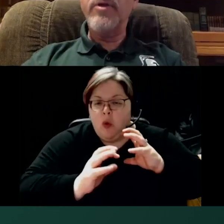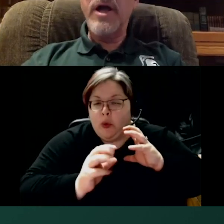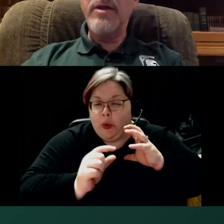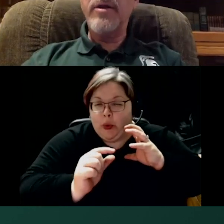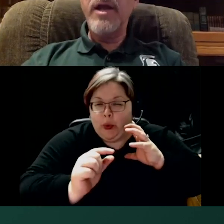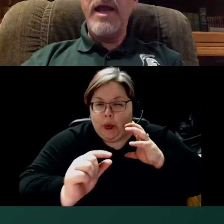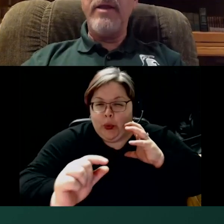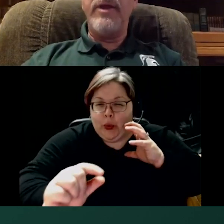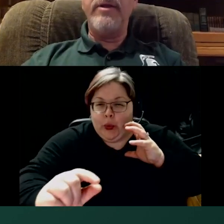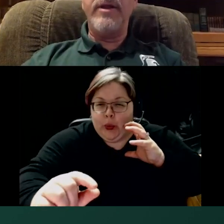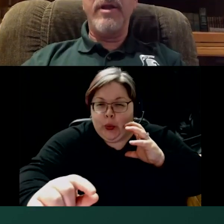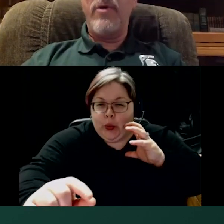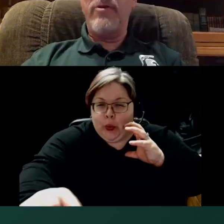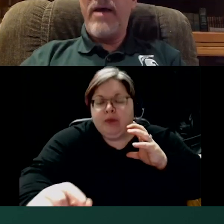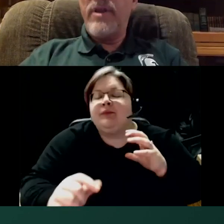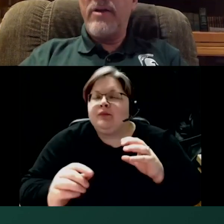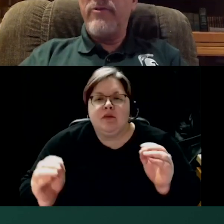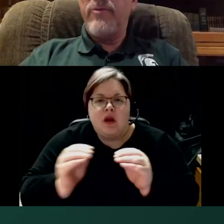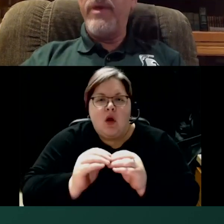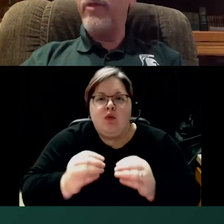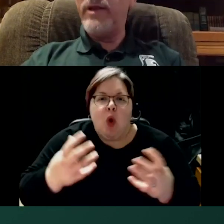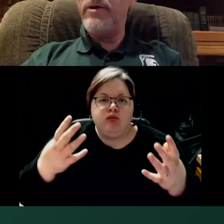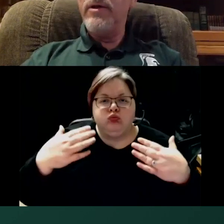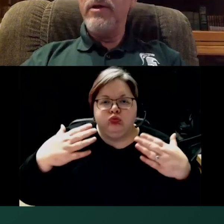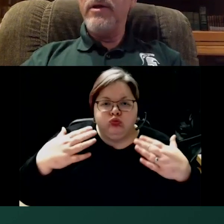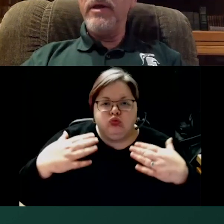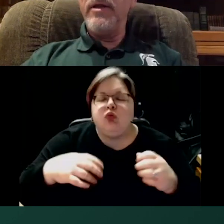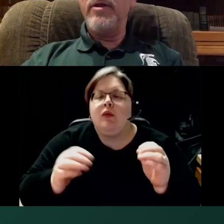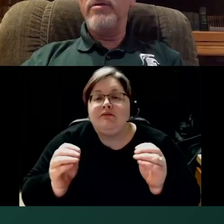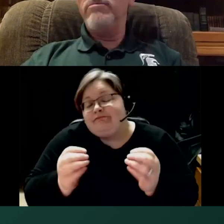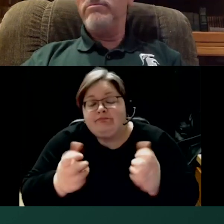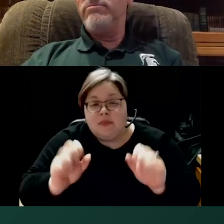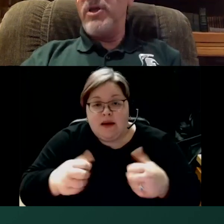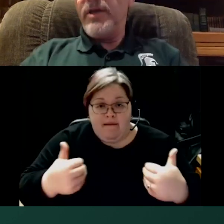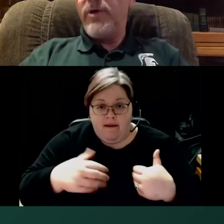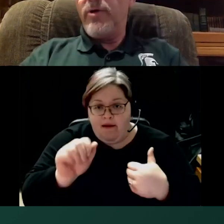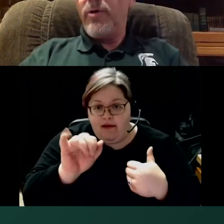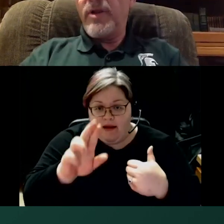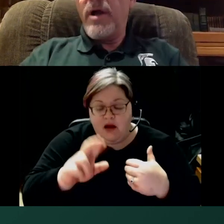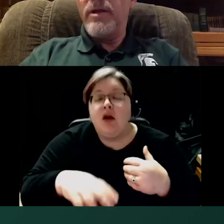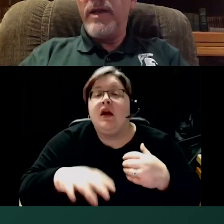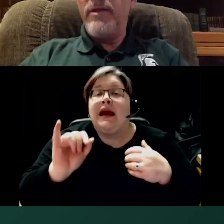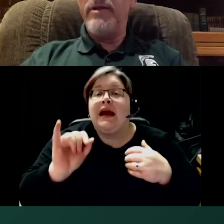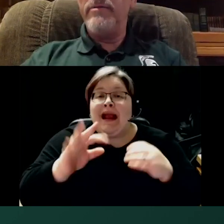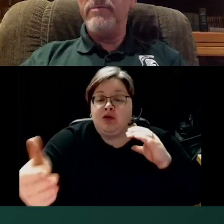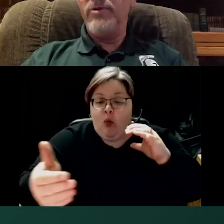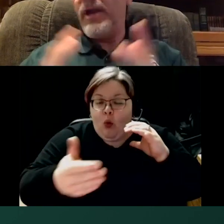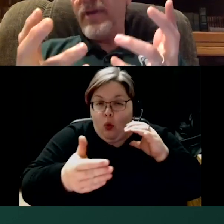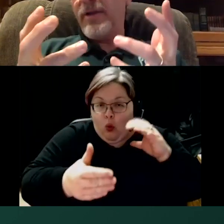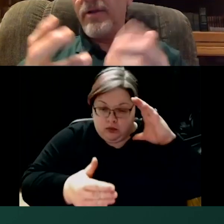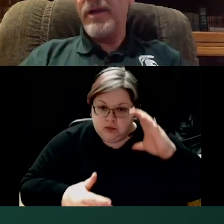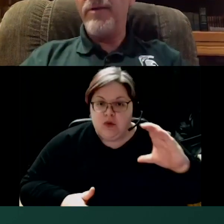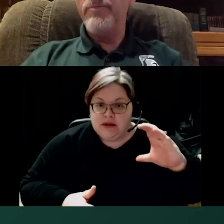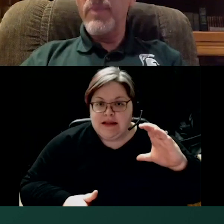liquids or solids. And then, let's say, while you have a lot of methane, it's a liquid or a solid, and then you don't